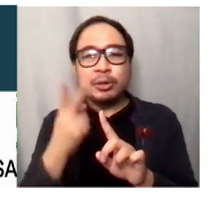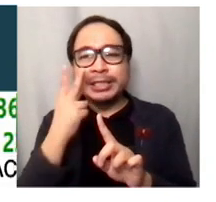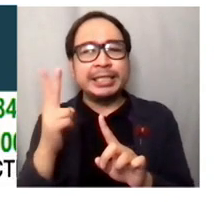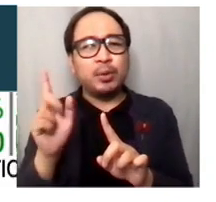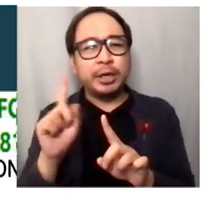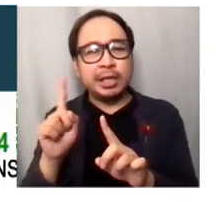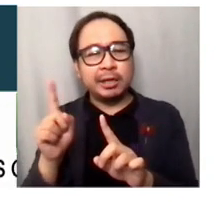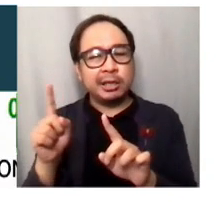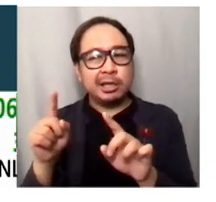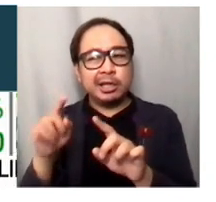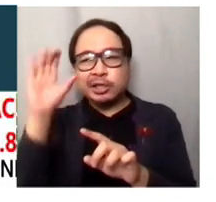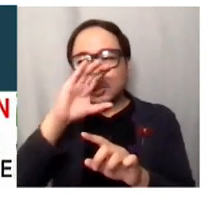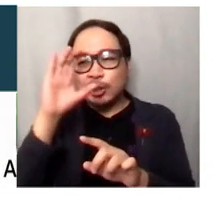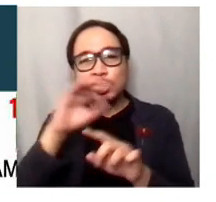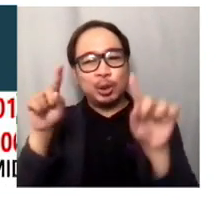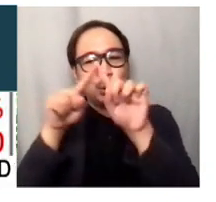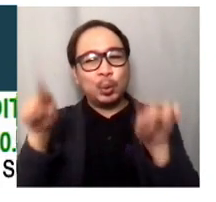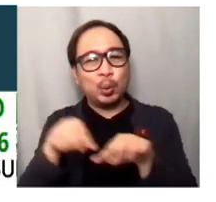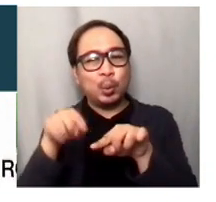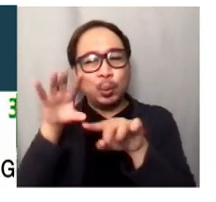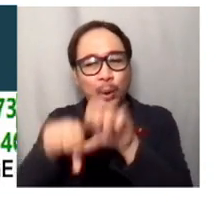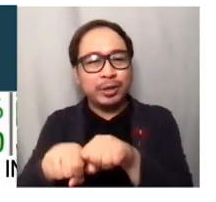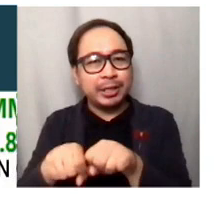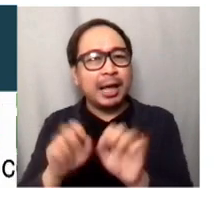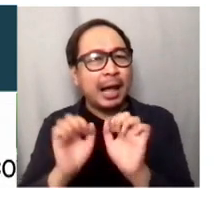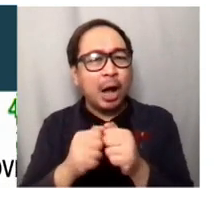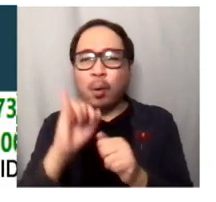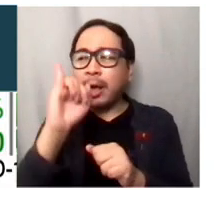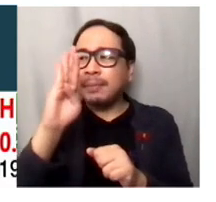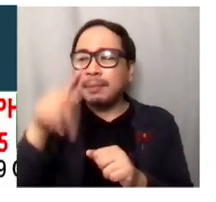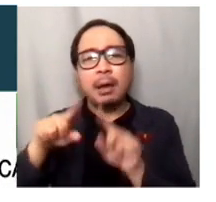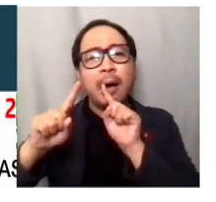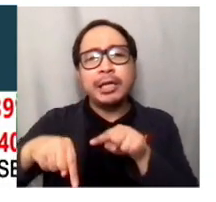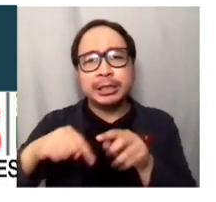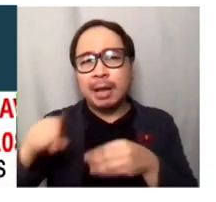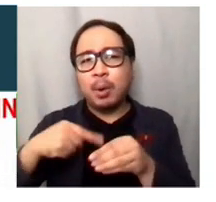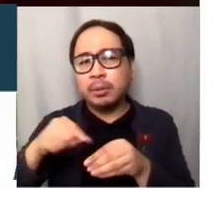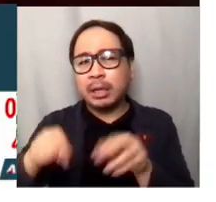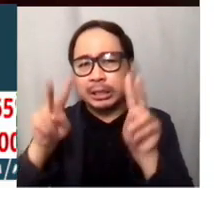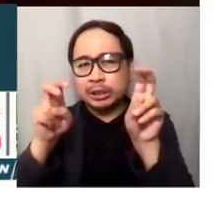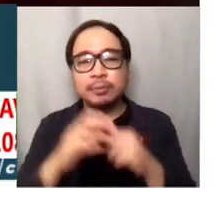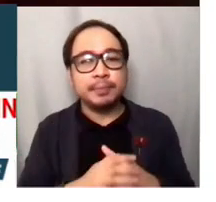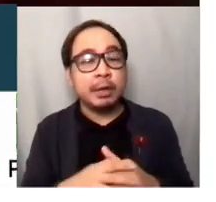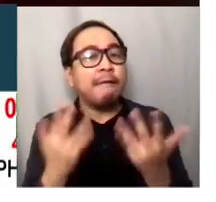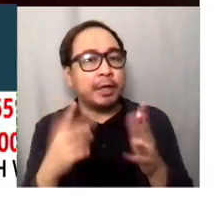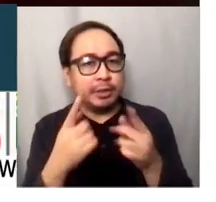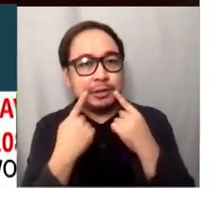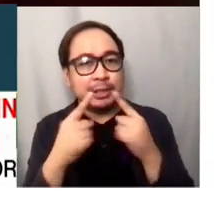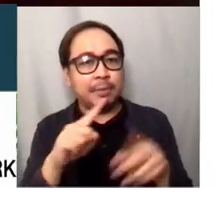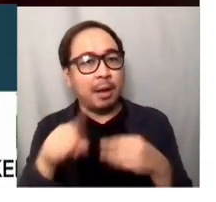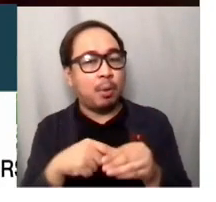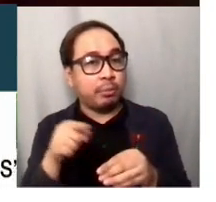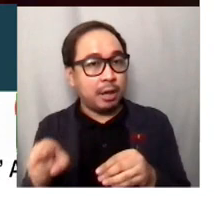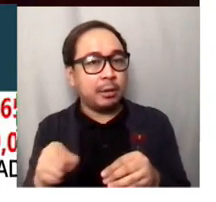IBP addressing this? What is your opinion regarding this? Well, we've made a statement about that. We